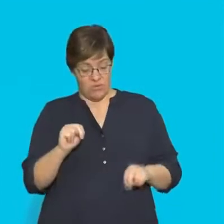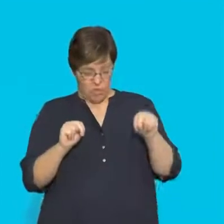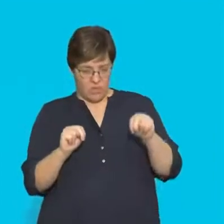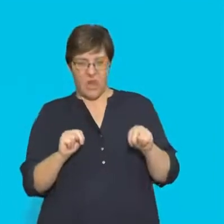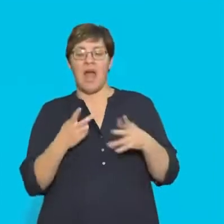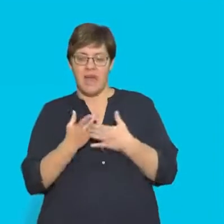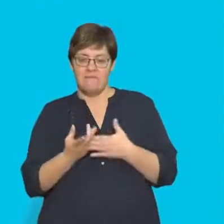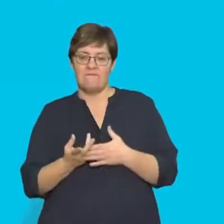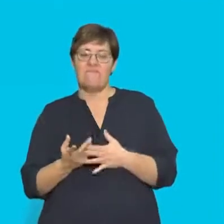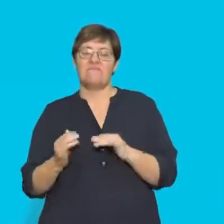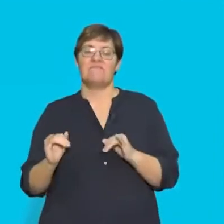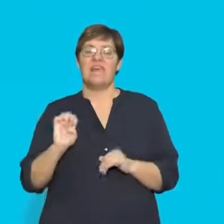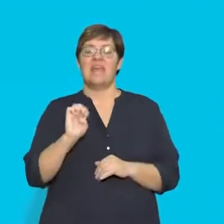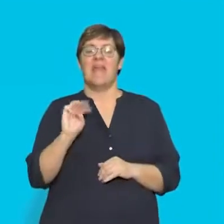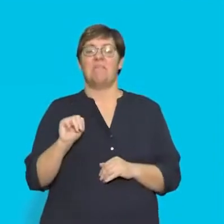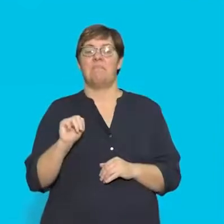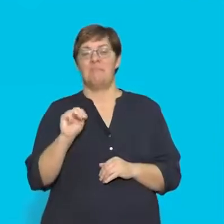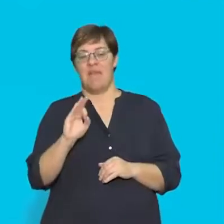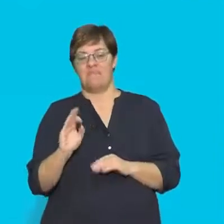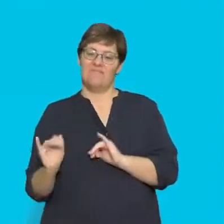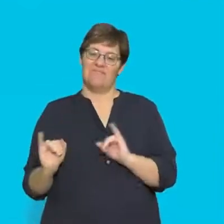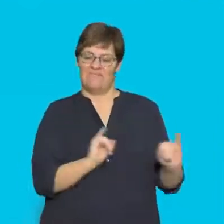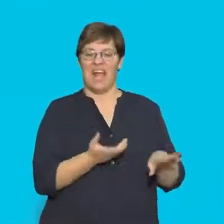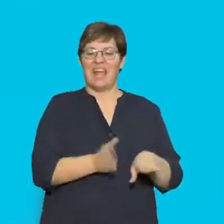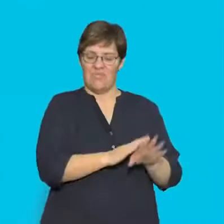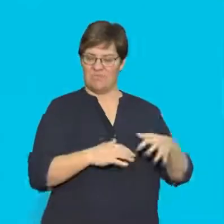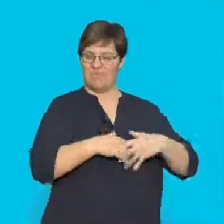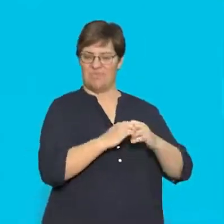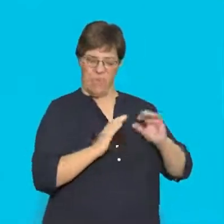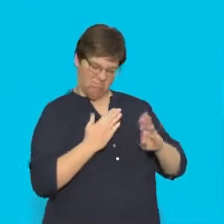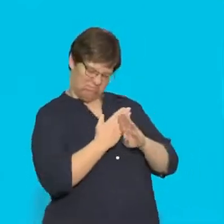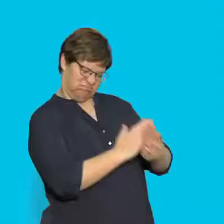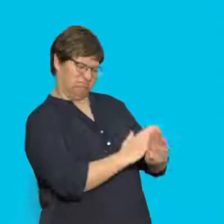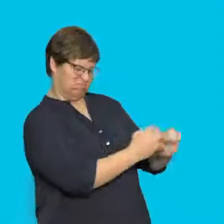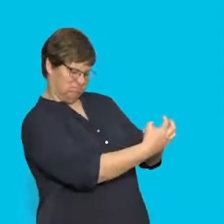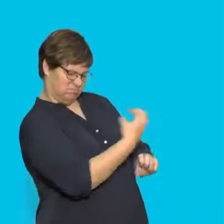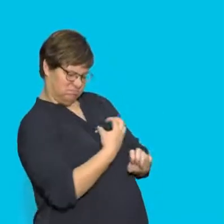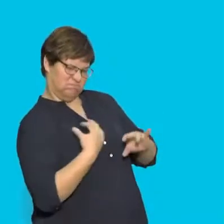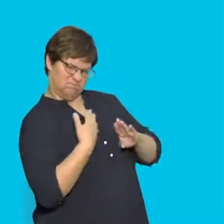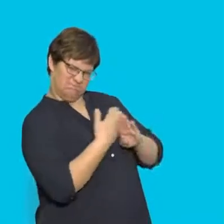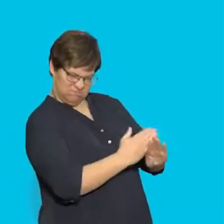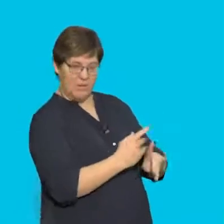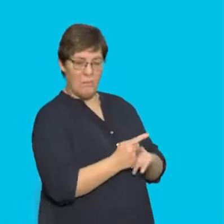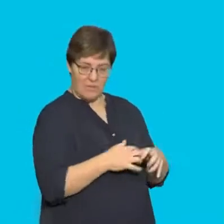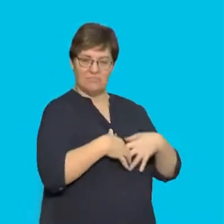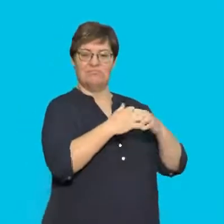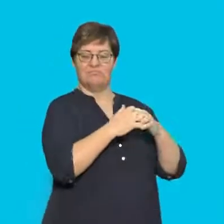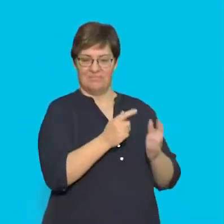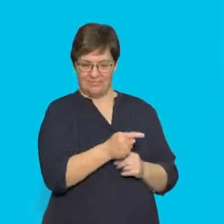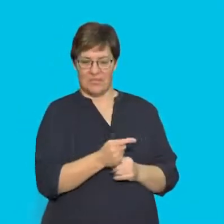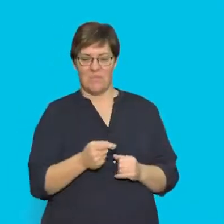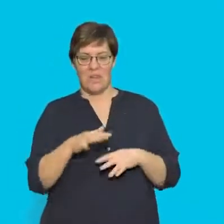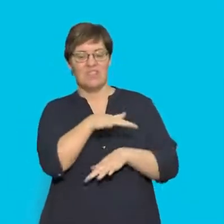induced EMF, there's an induced current that passes through the coil. Let's do one more